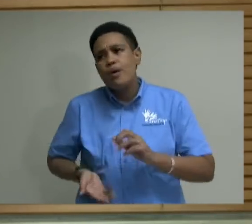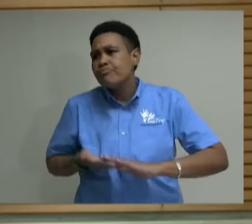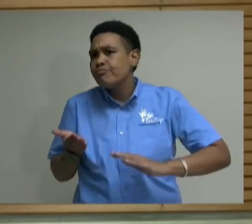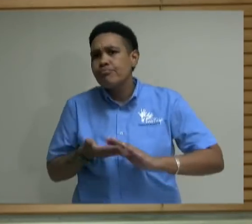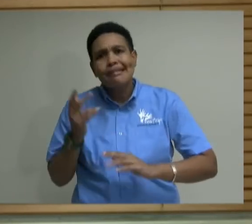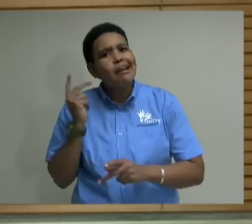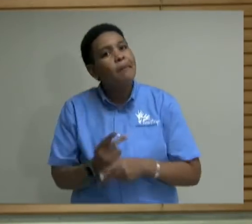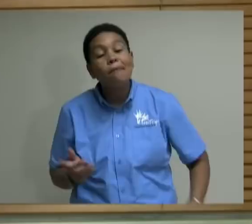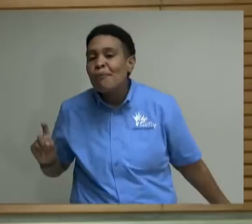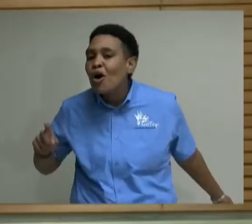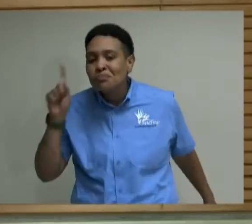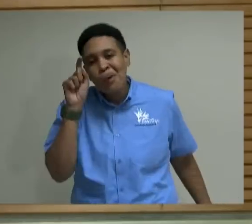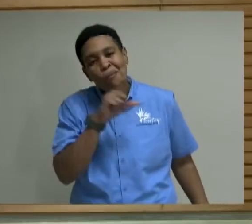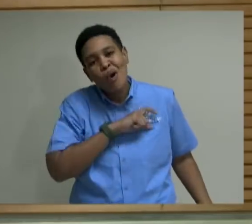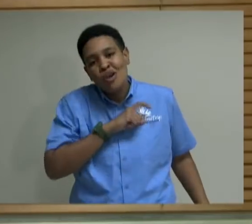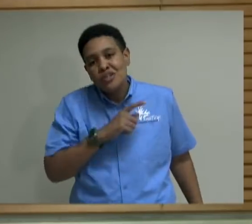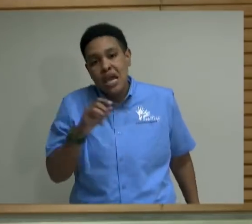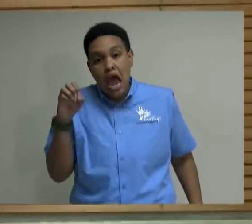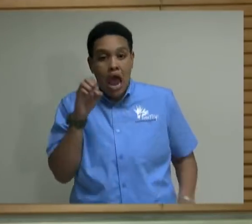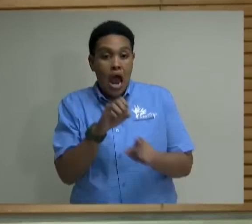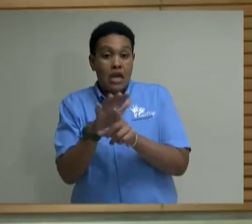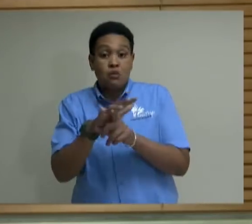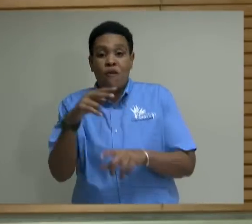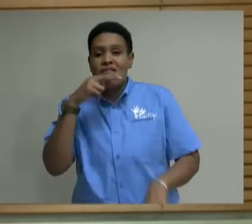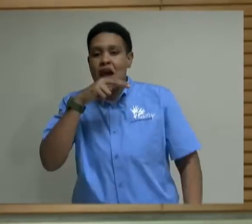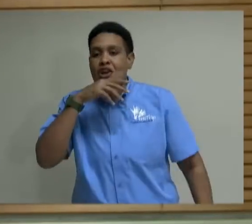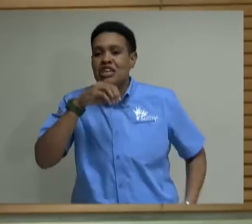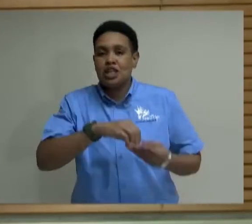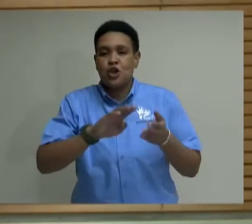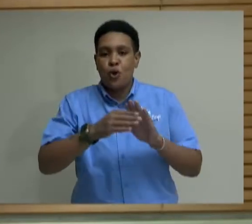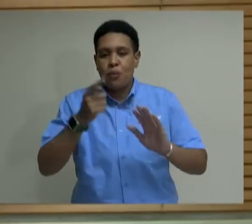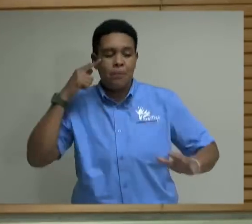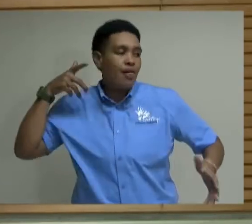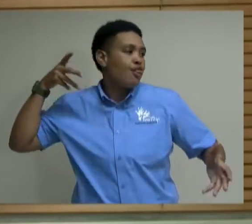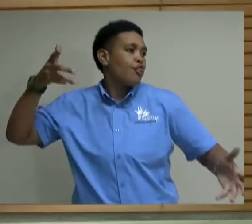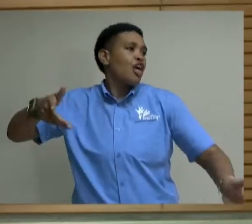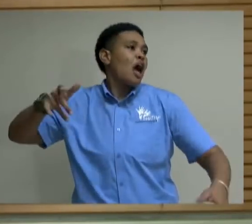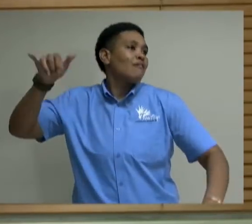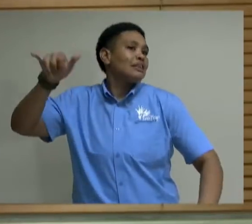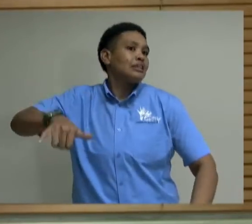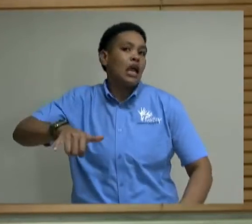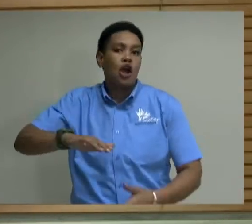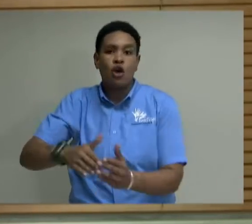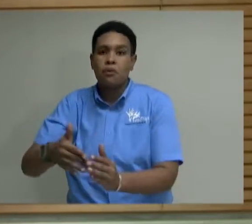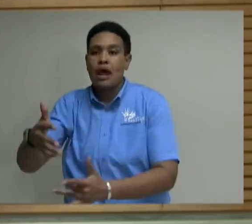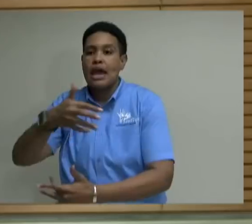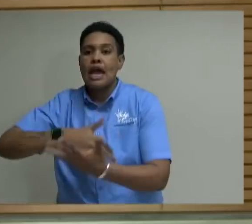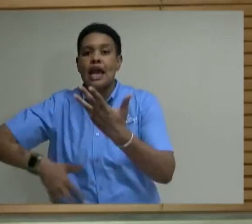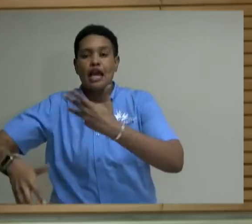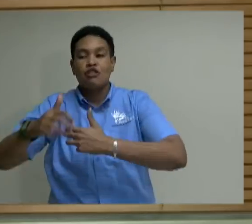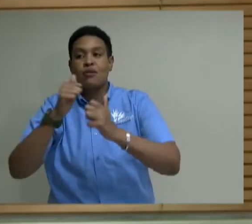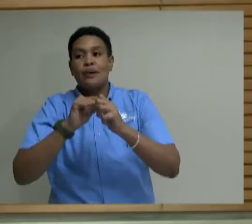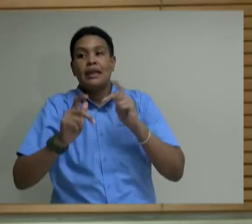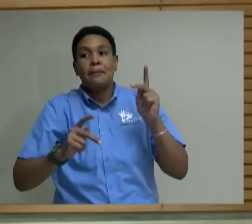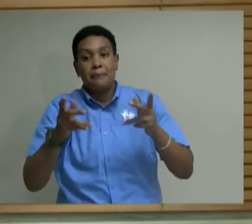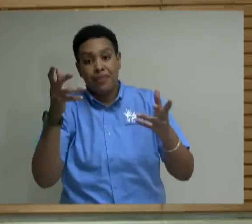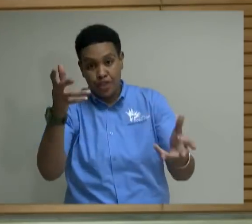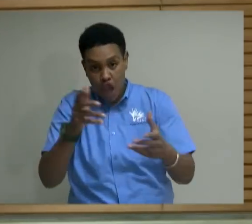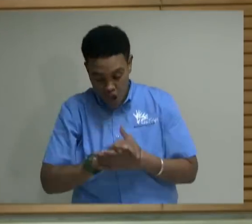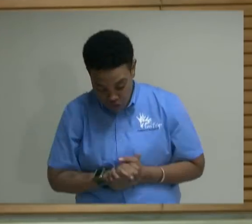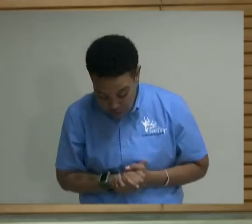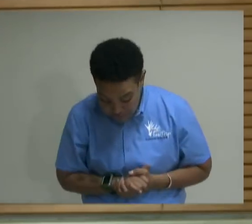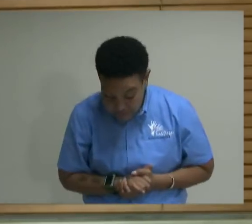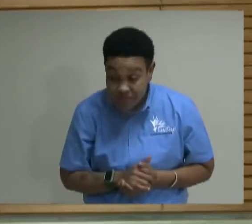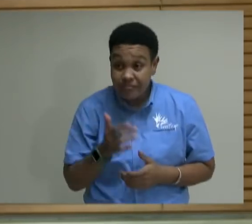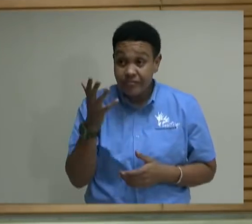the virus in the community, having been placed there and have to stay there and interact with persons there. Is